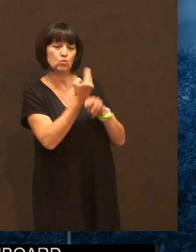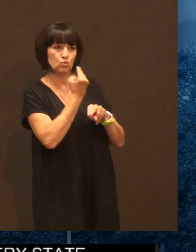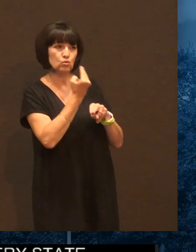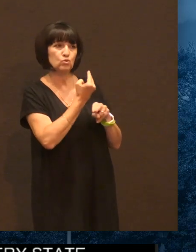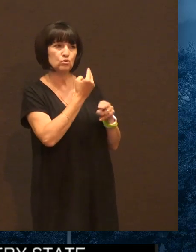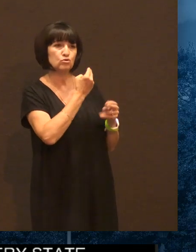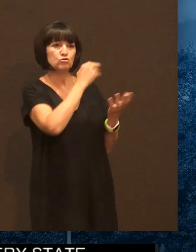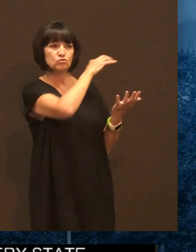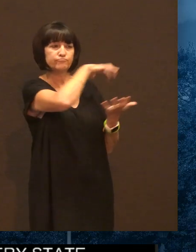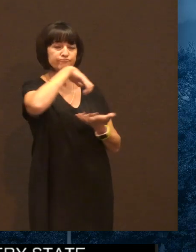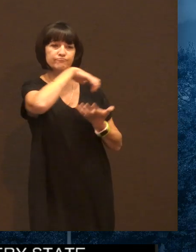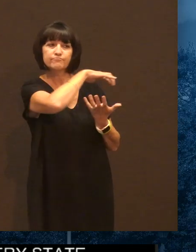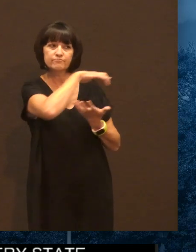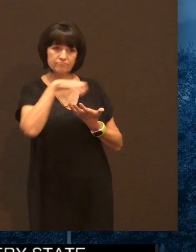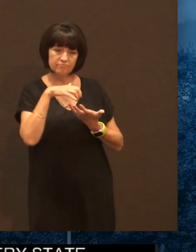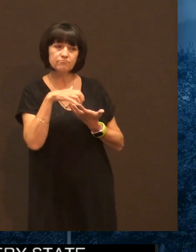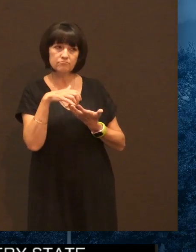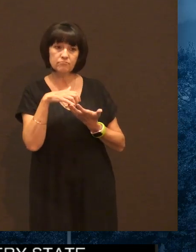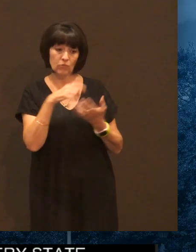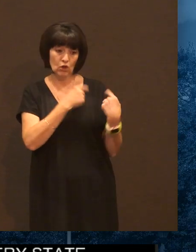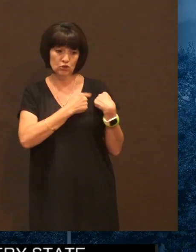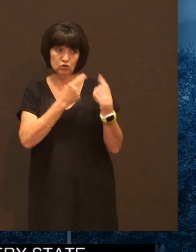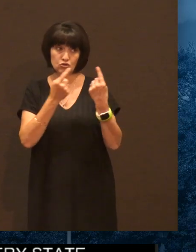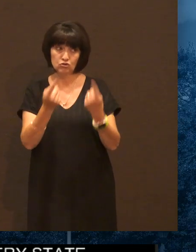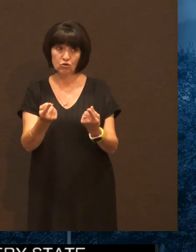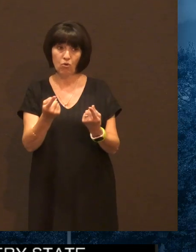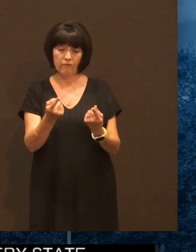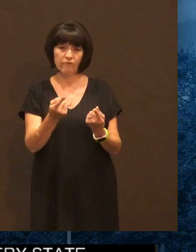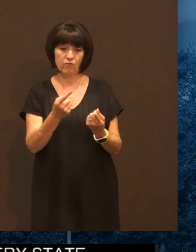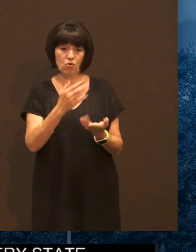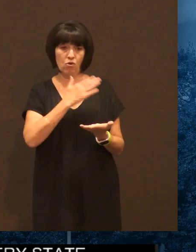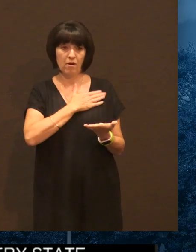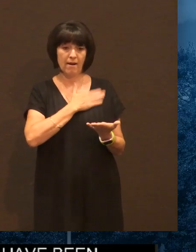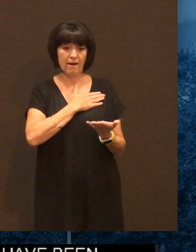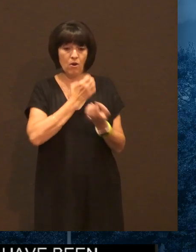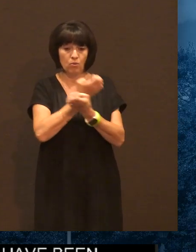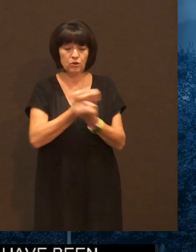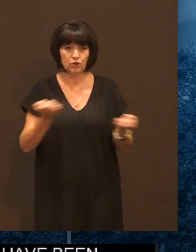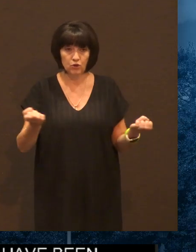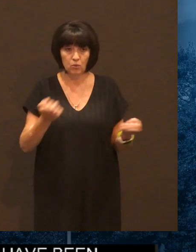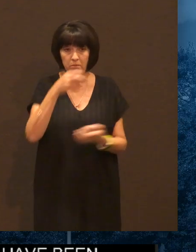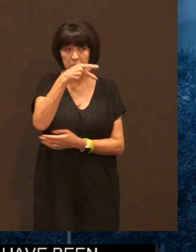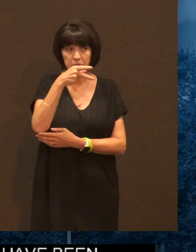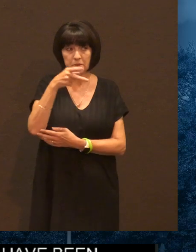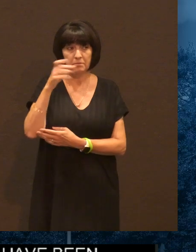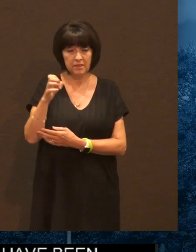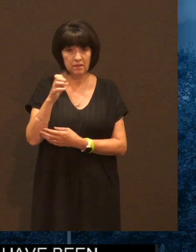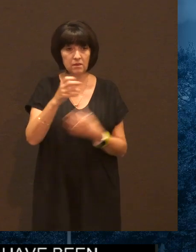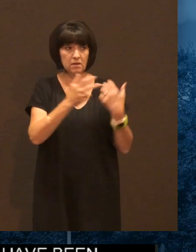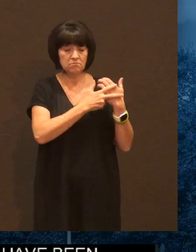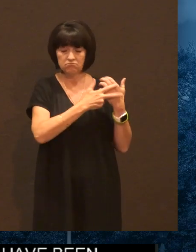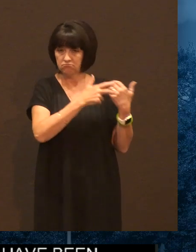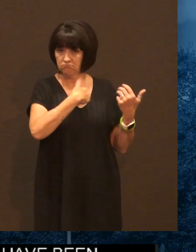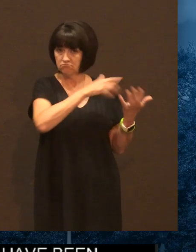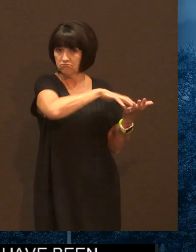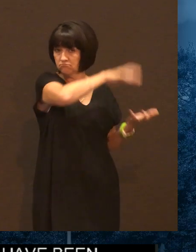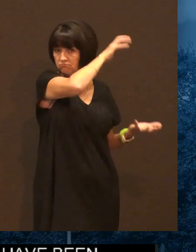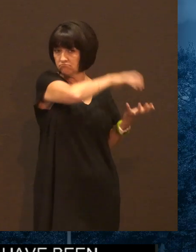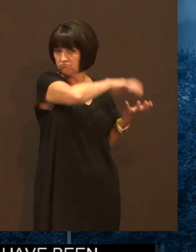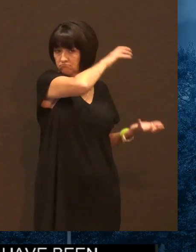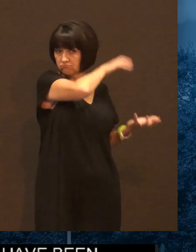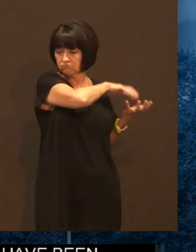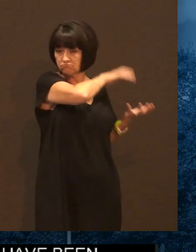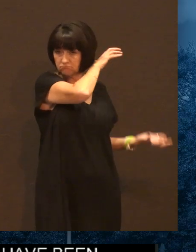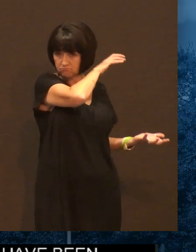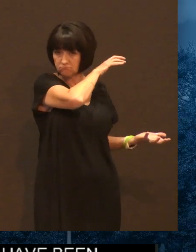pretty good shape with our dashboard for PPE. We've stockpiled some of it, which